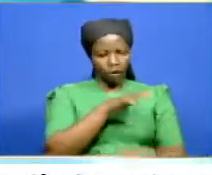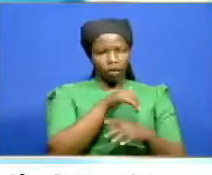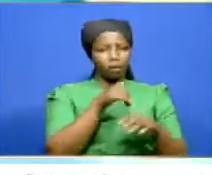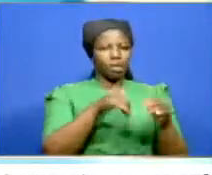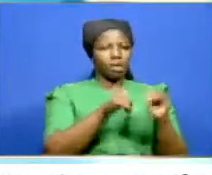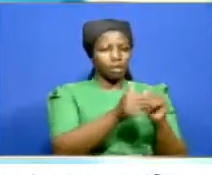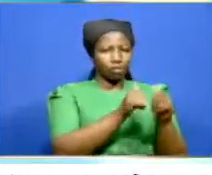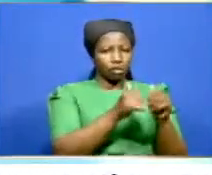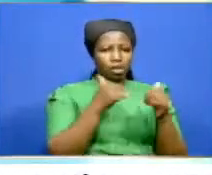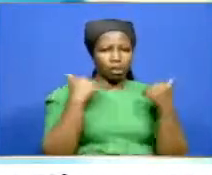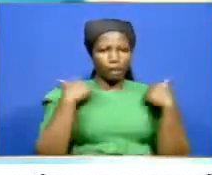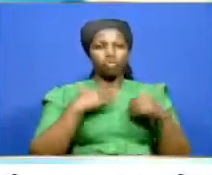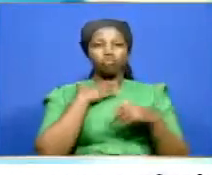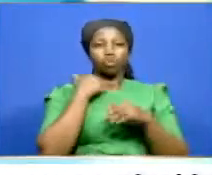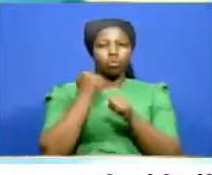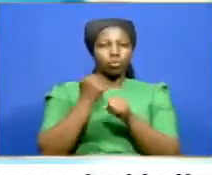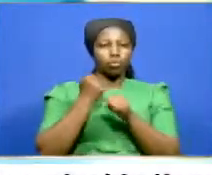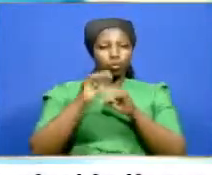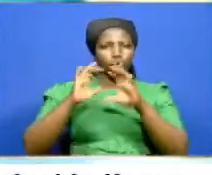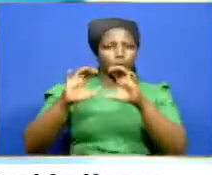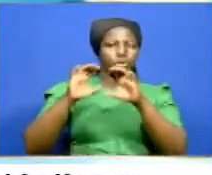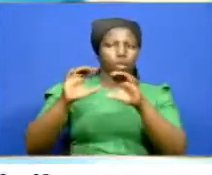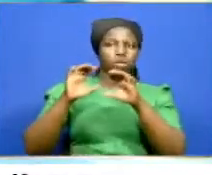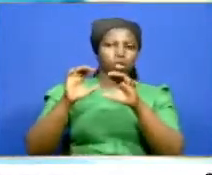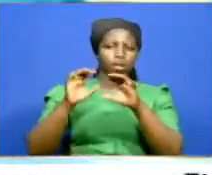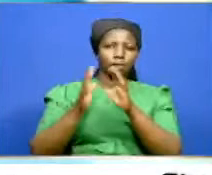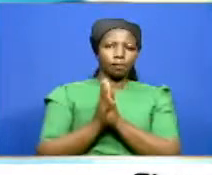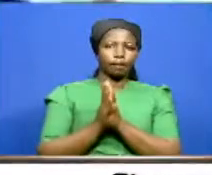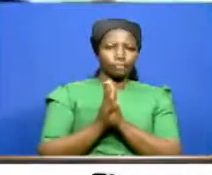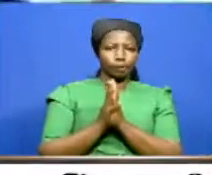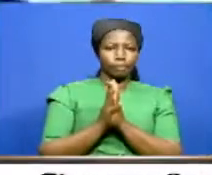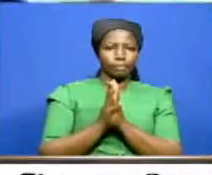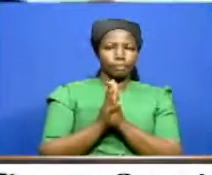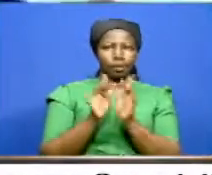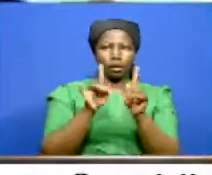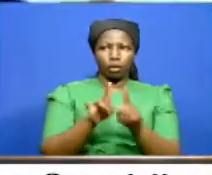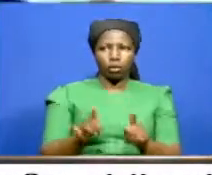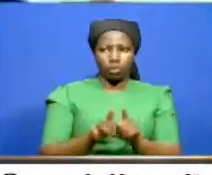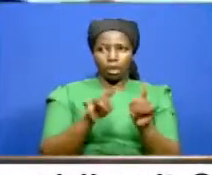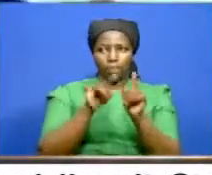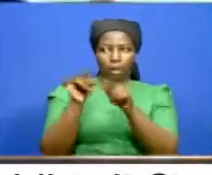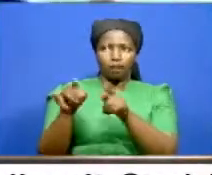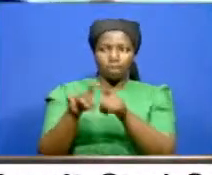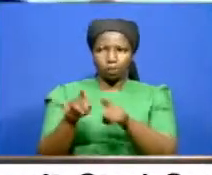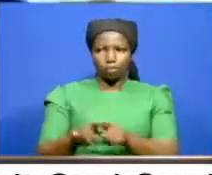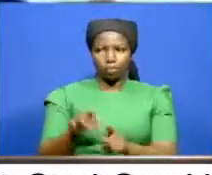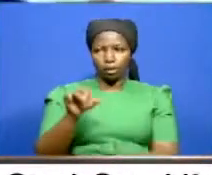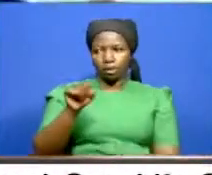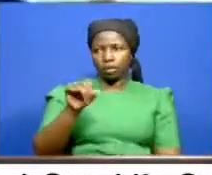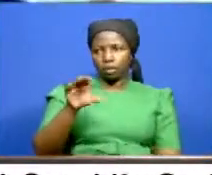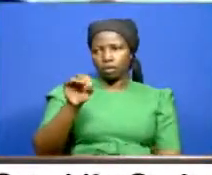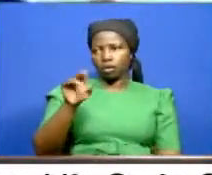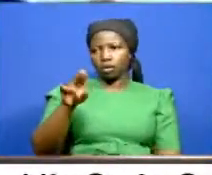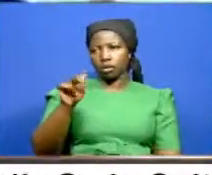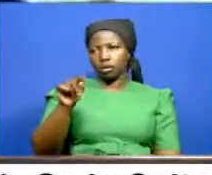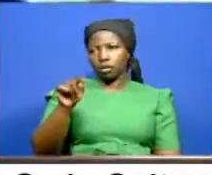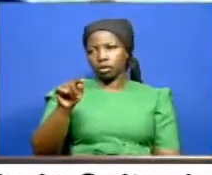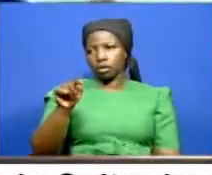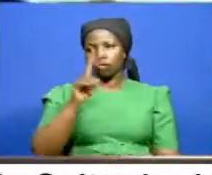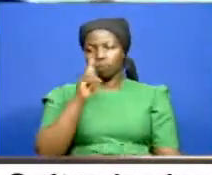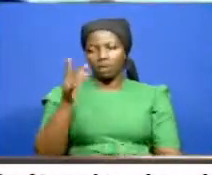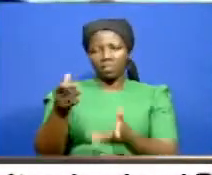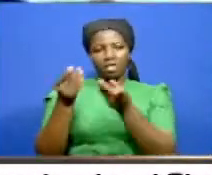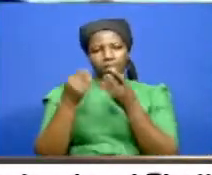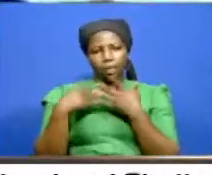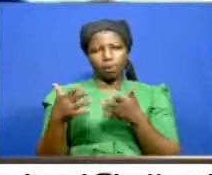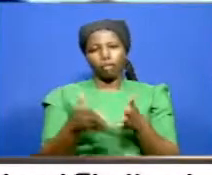pursue my coaching, mm-hmm. my coaching of course. Papers and all that. Mm-hmm. And I'm also coming in as a scout. So Emerging Stars have given me an opportunity to try